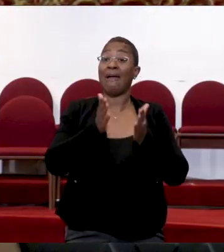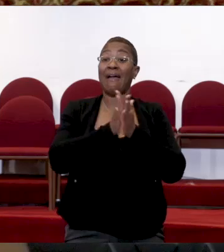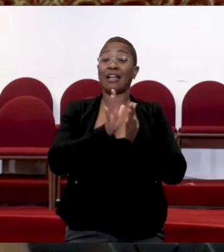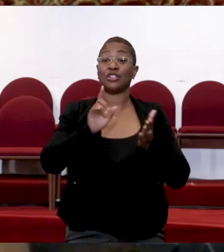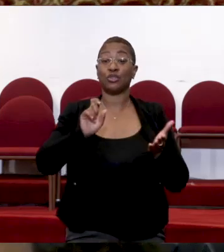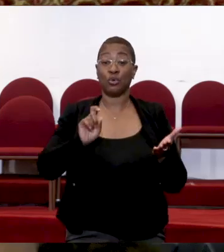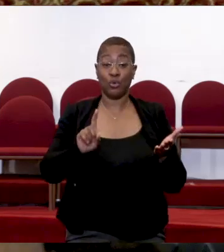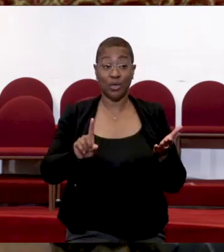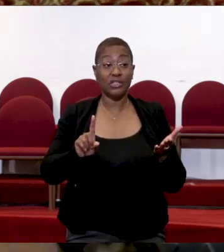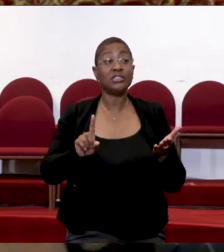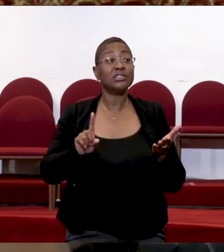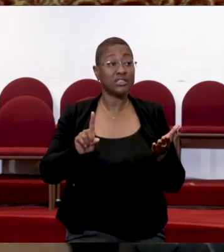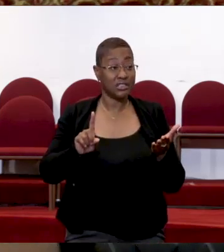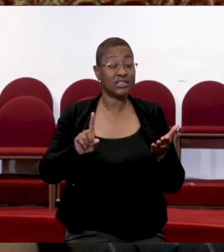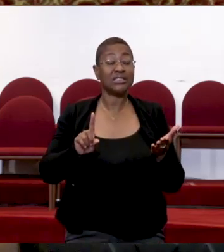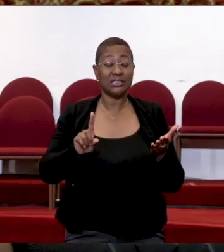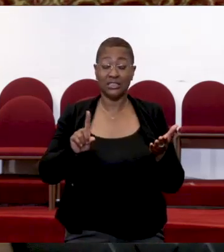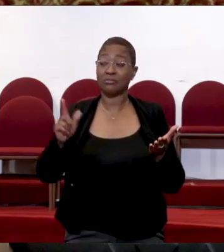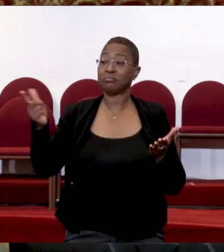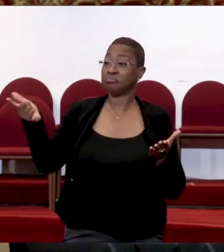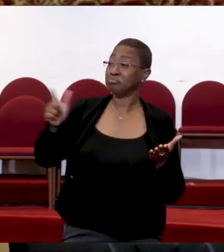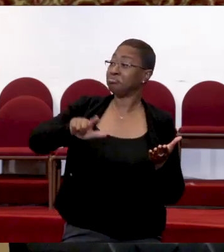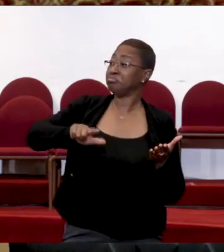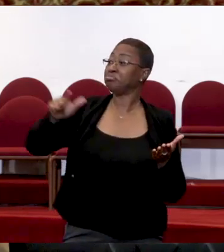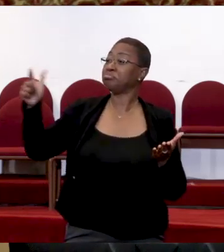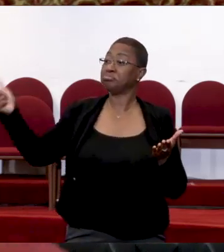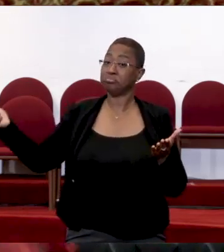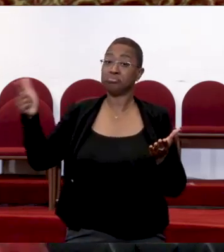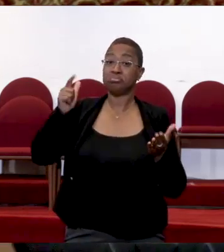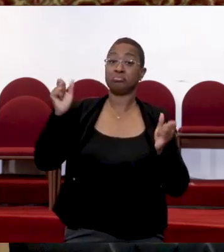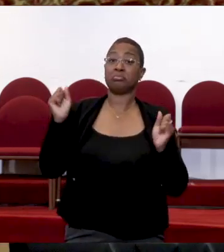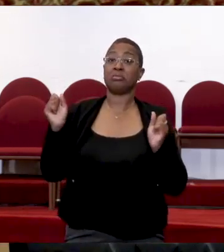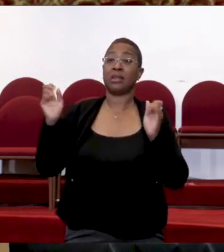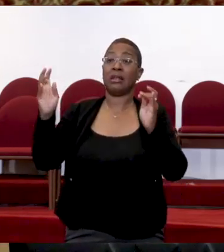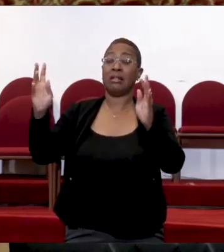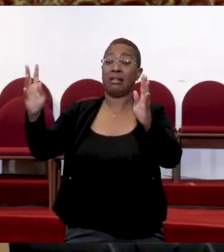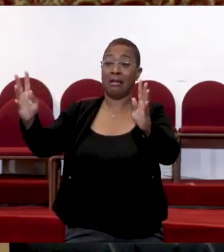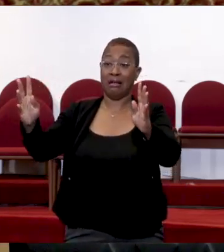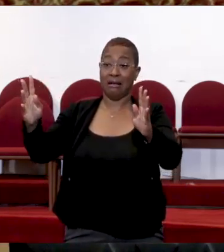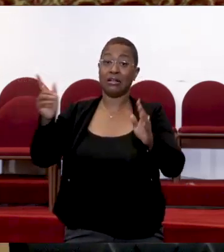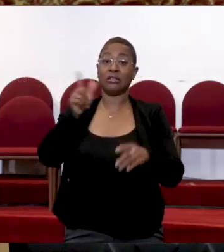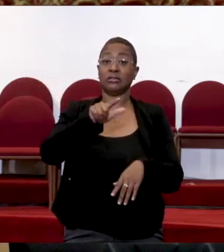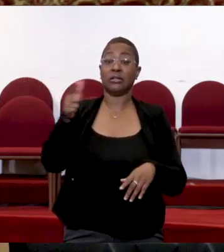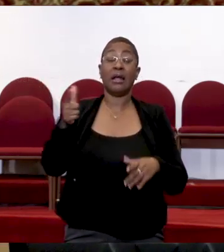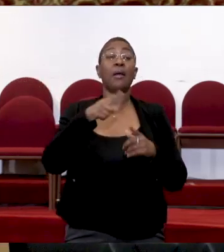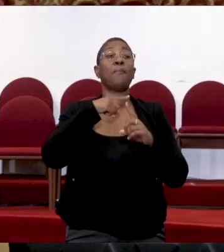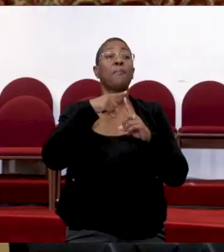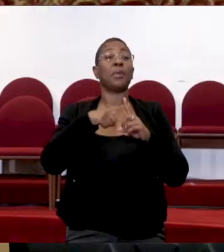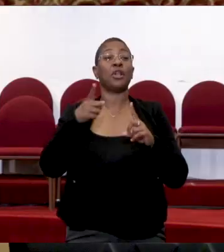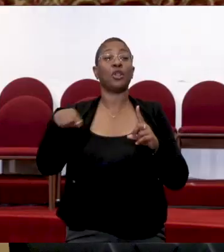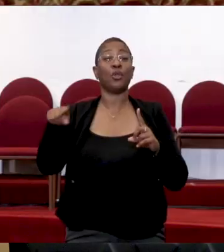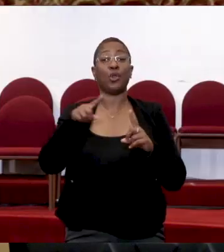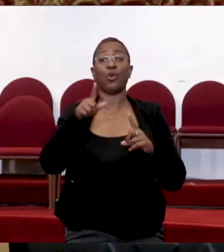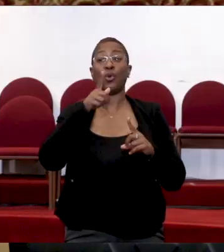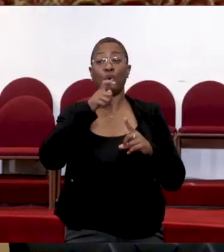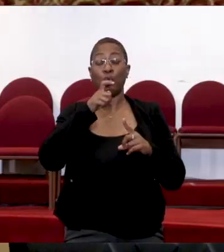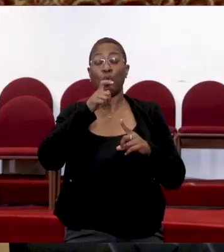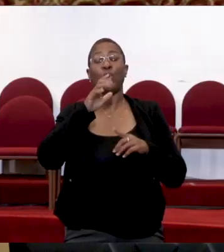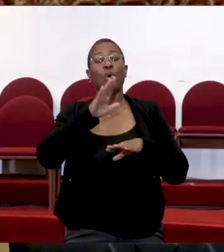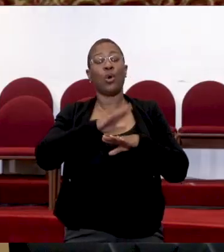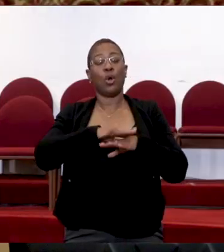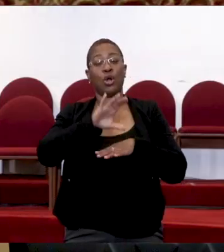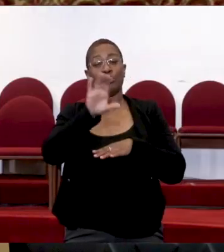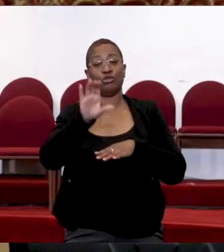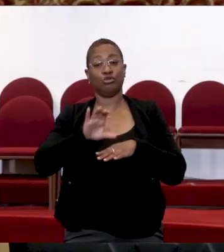got microphones on both sides. We'll alternate sides. We'll alternate between folks who are in the church and folks